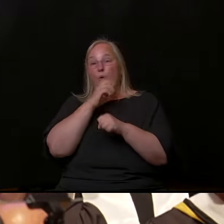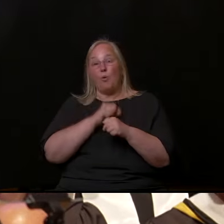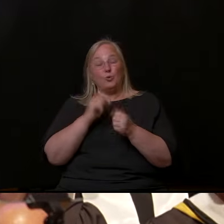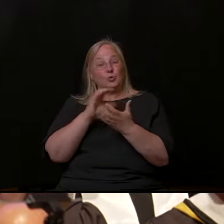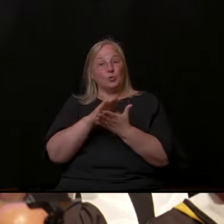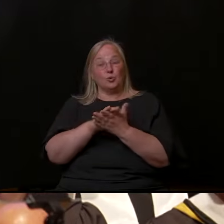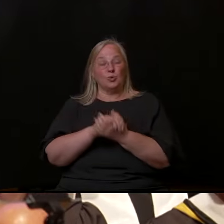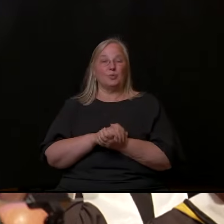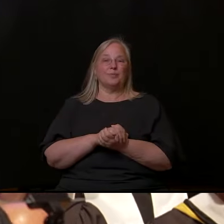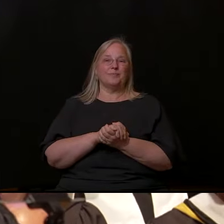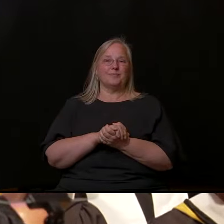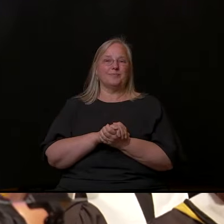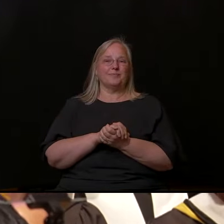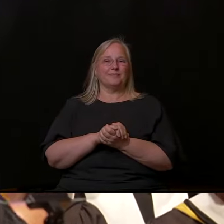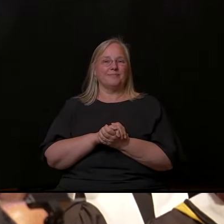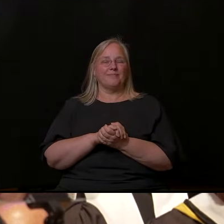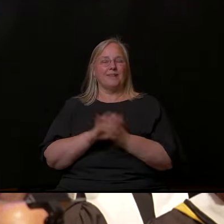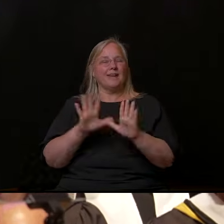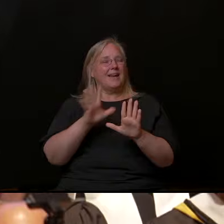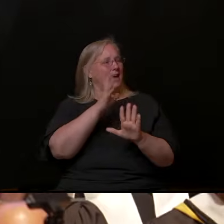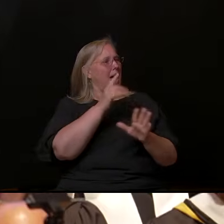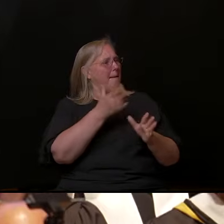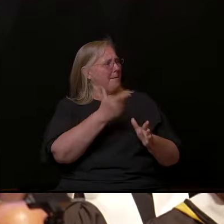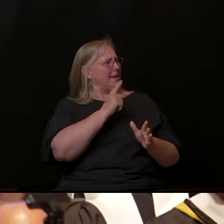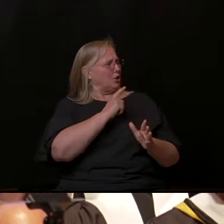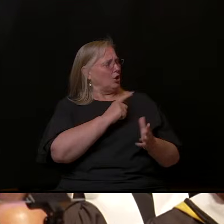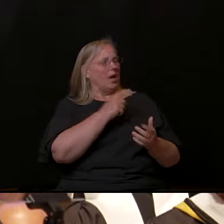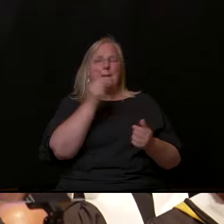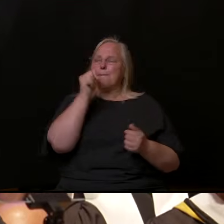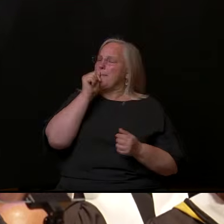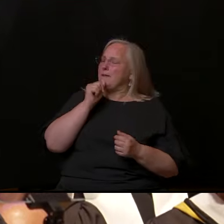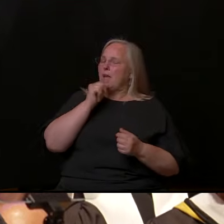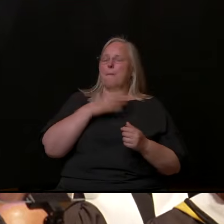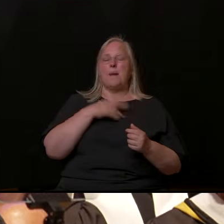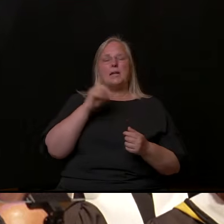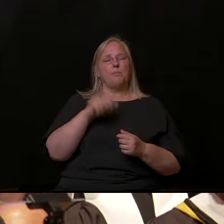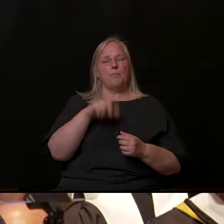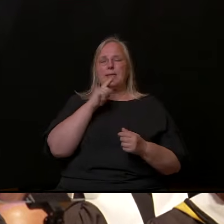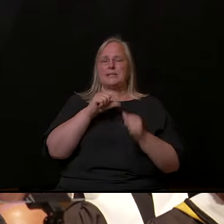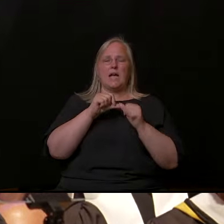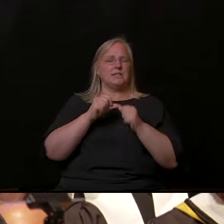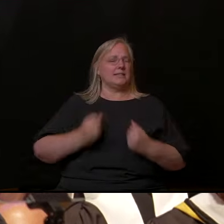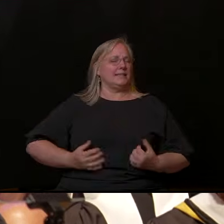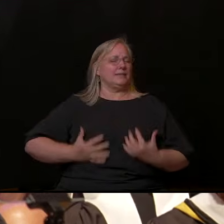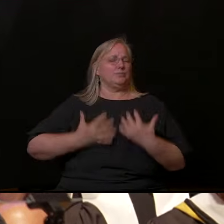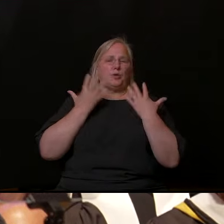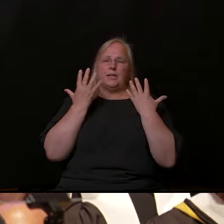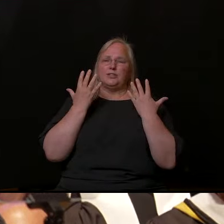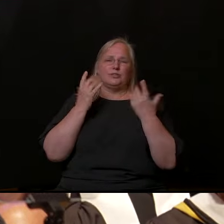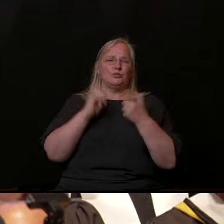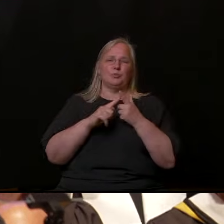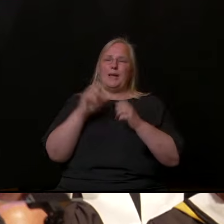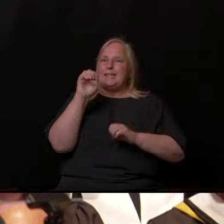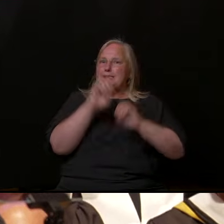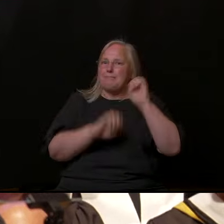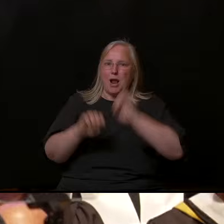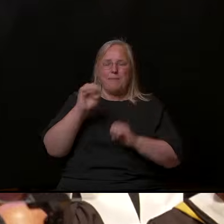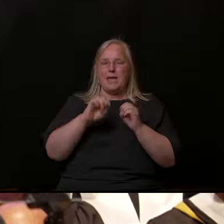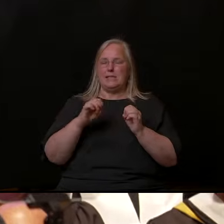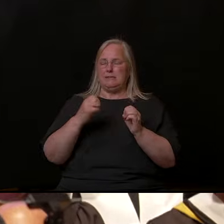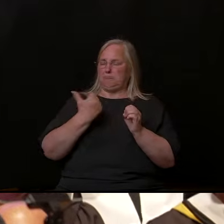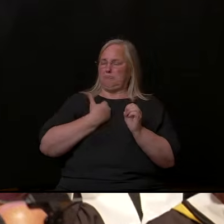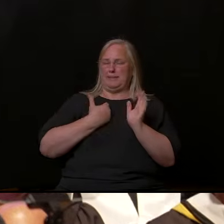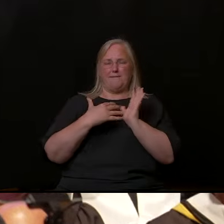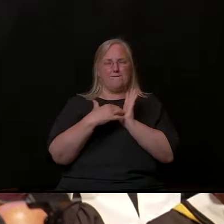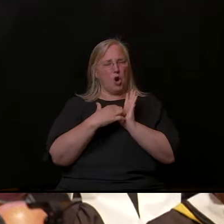my God. Impatient. My department is a constant inspiration to experiment, be vulnerable, and